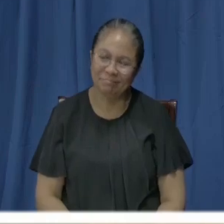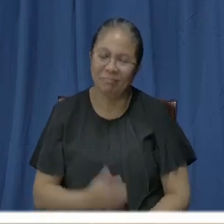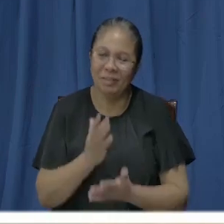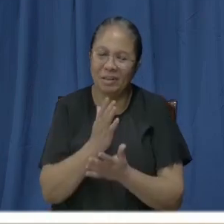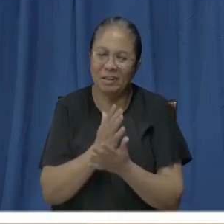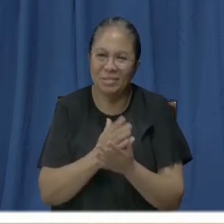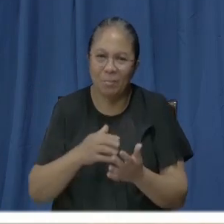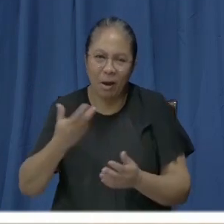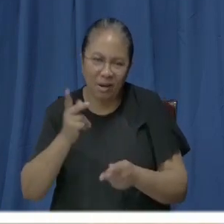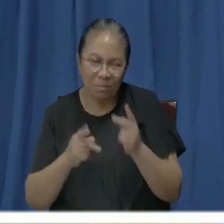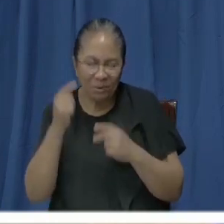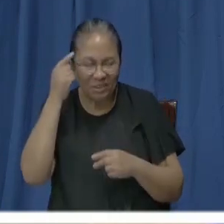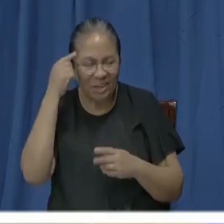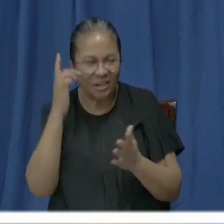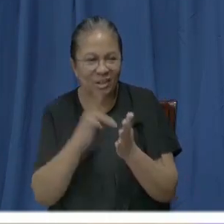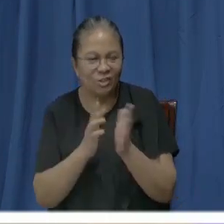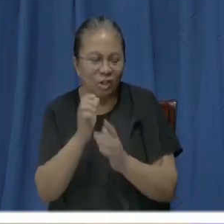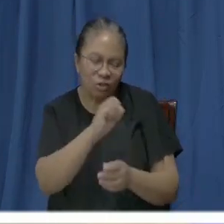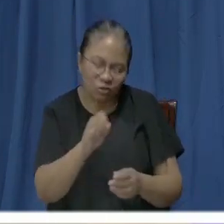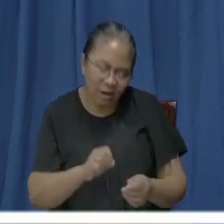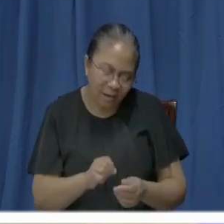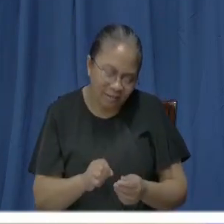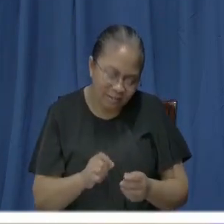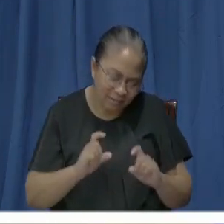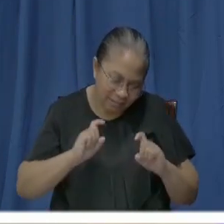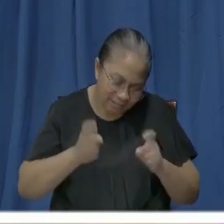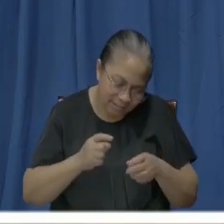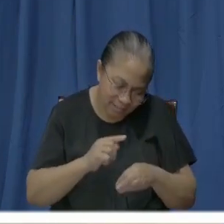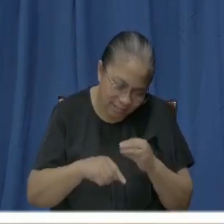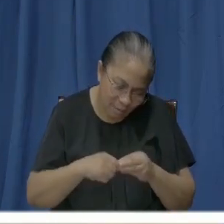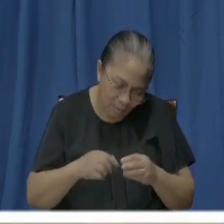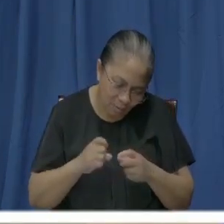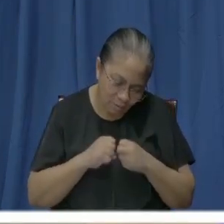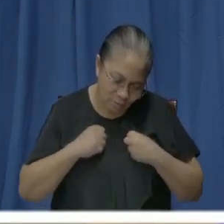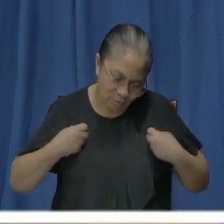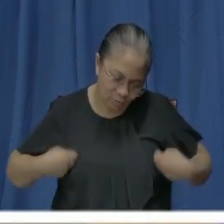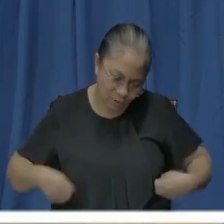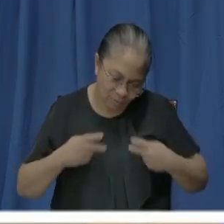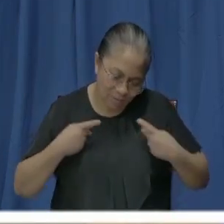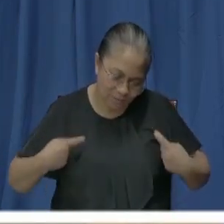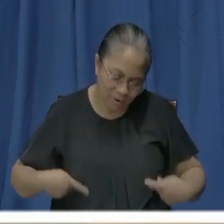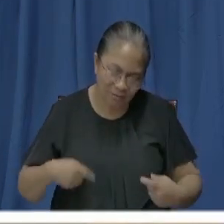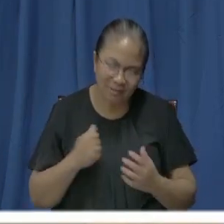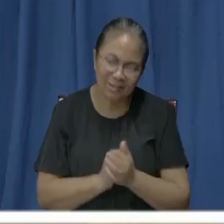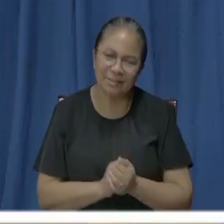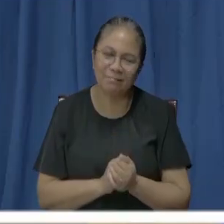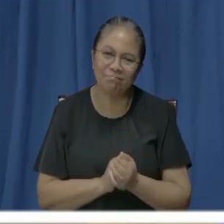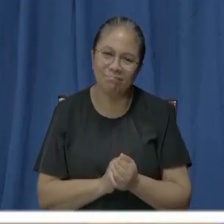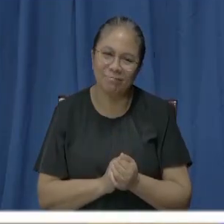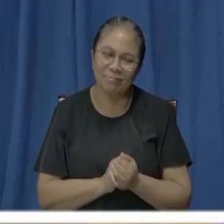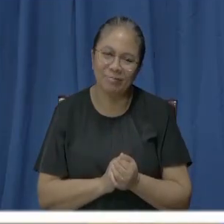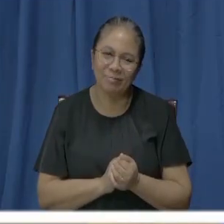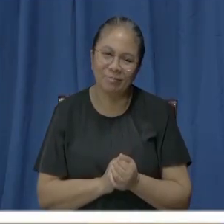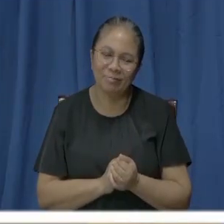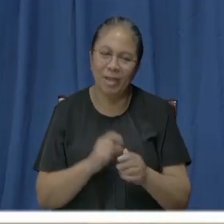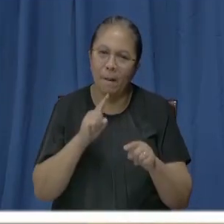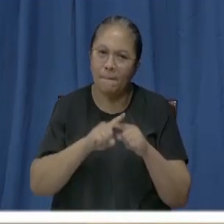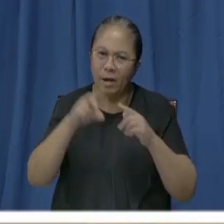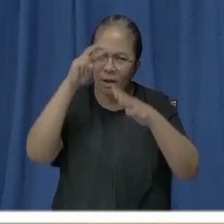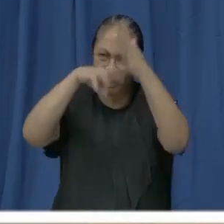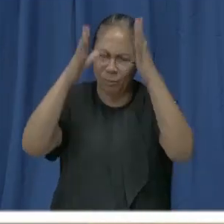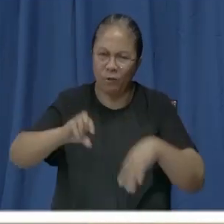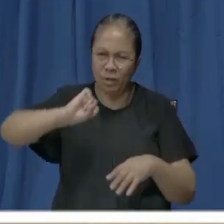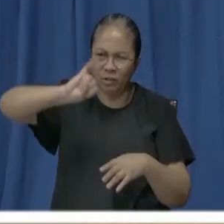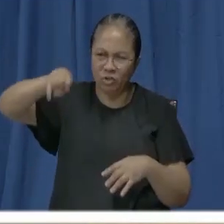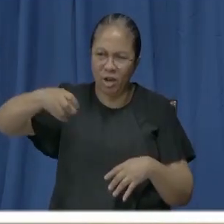Pharisees. Others have all sorts of other theories. But Jeremiah has a passage where